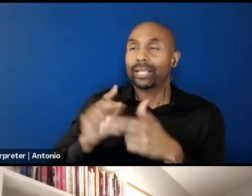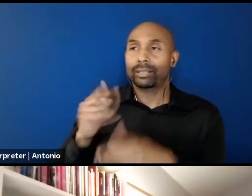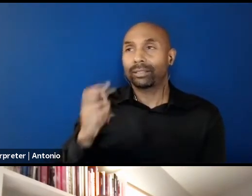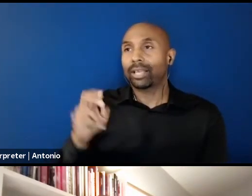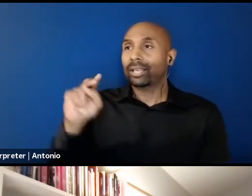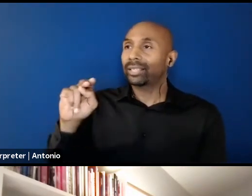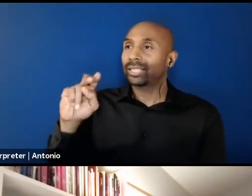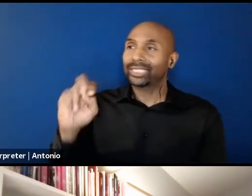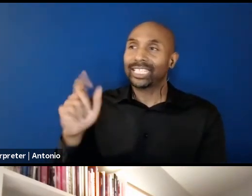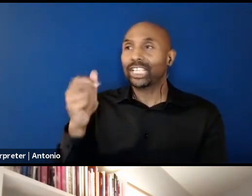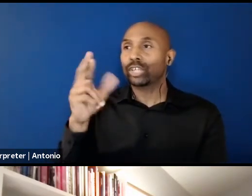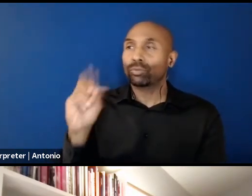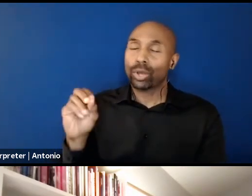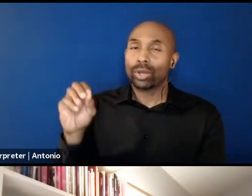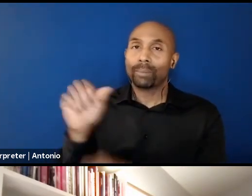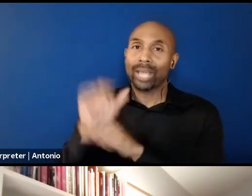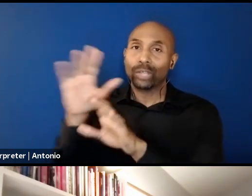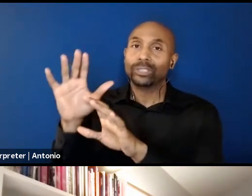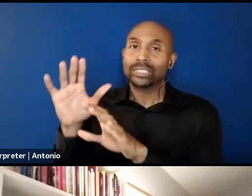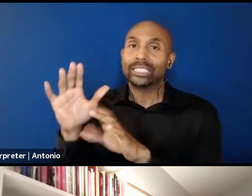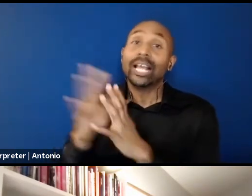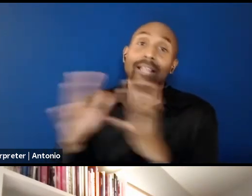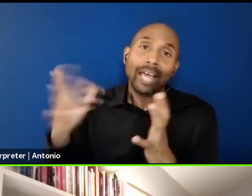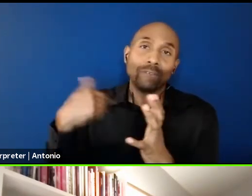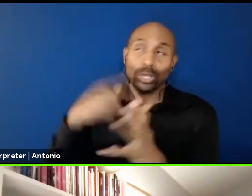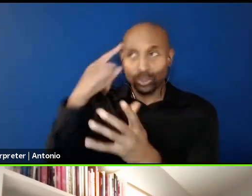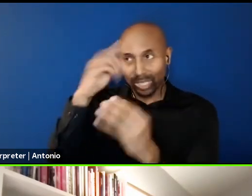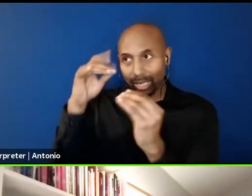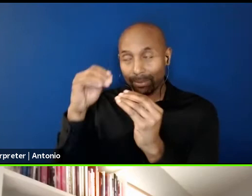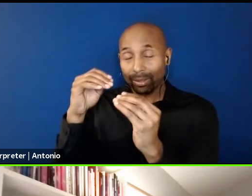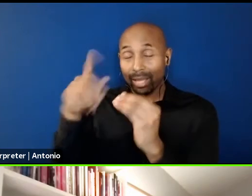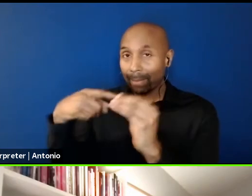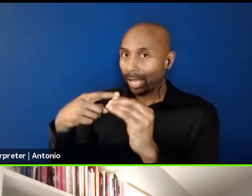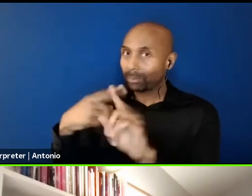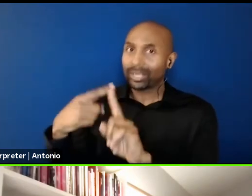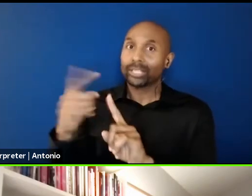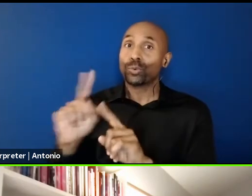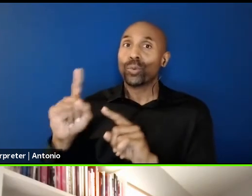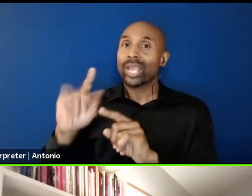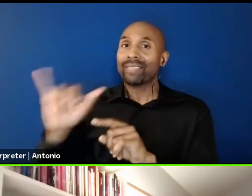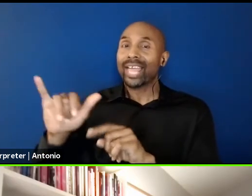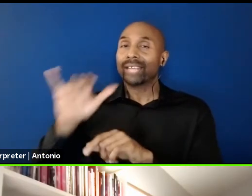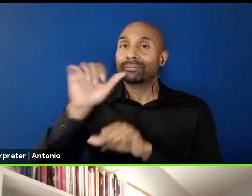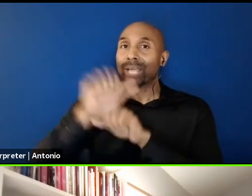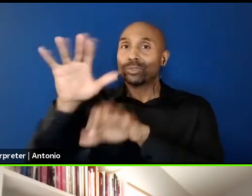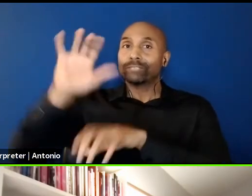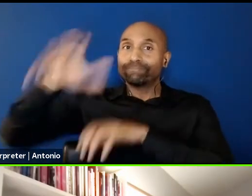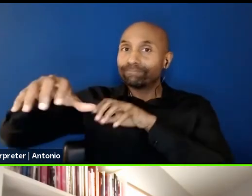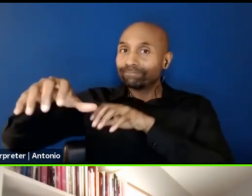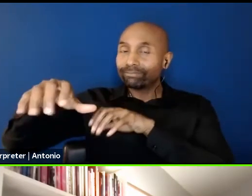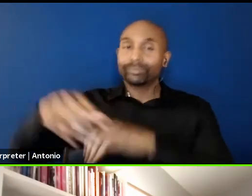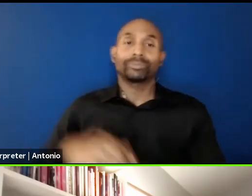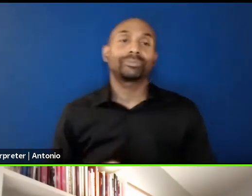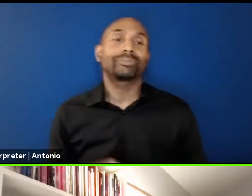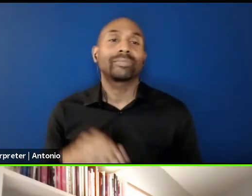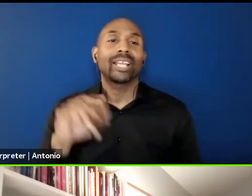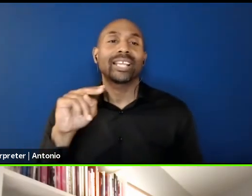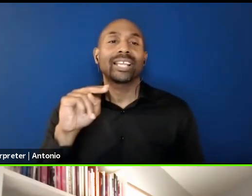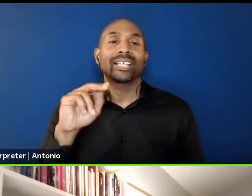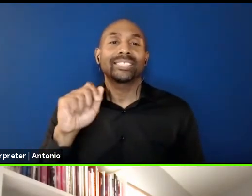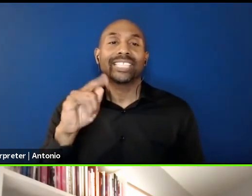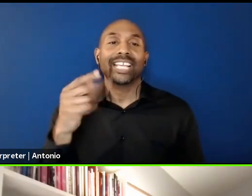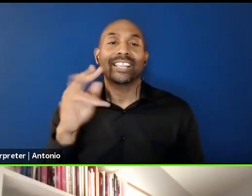of the location of the mountain. Right. Cecil, do you ever think of that in terms of Hughes's